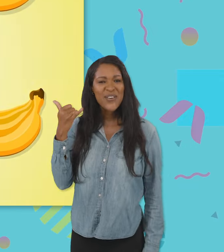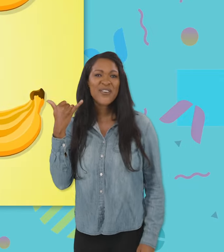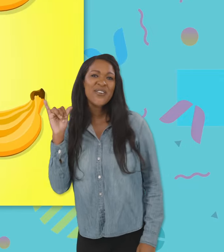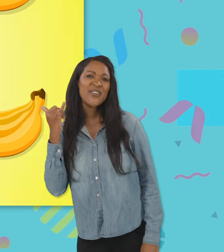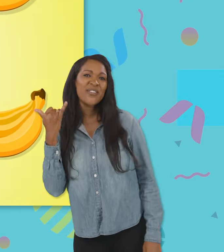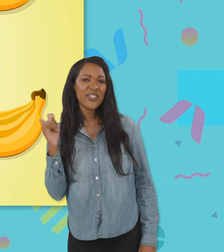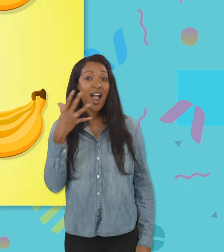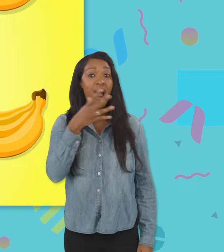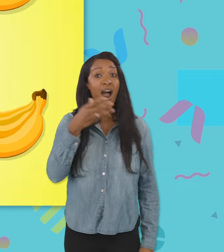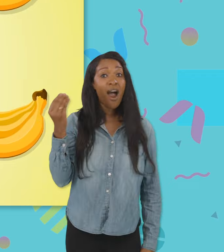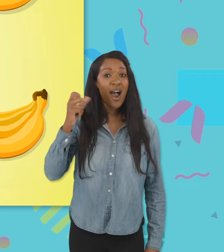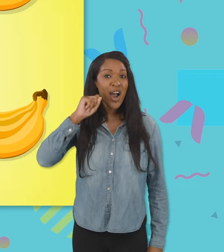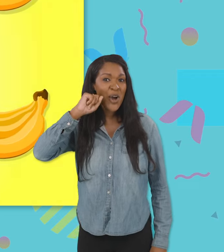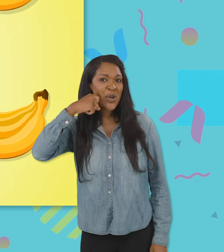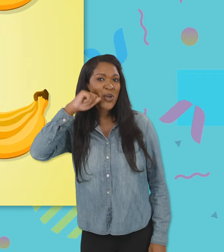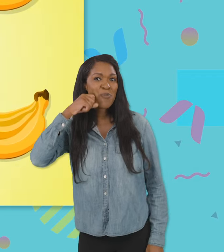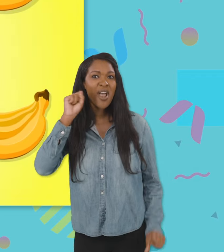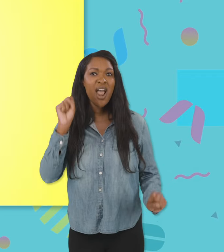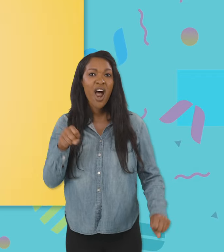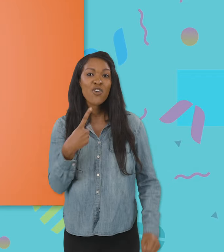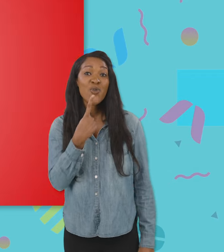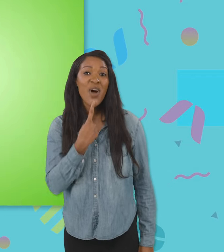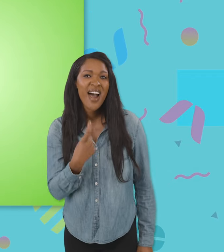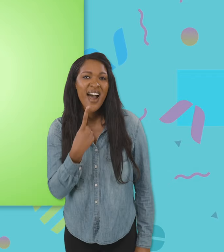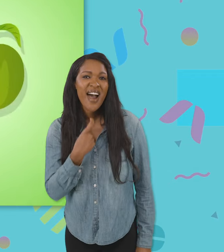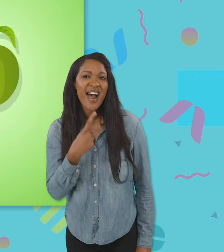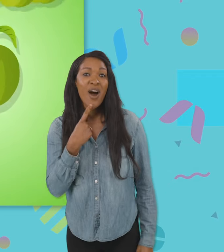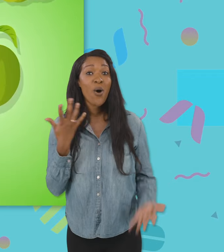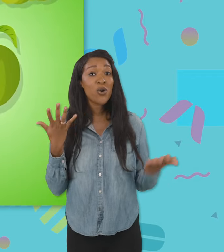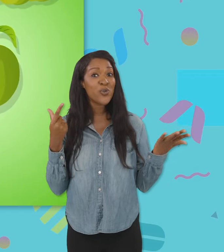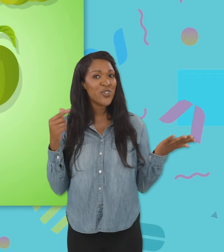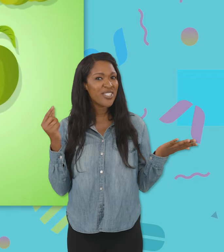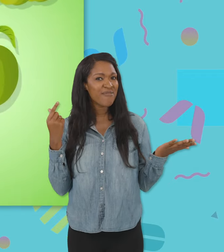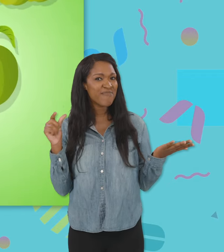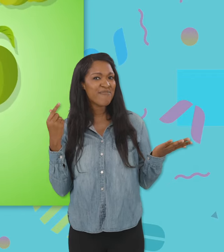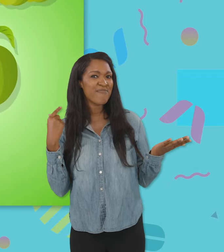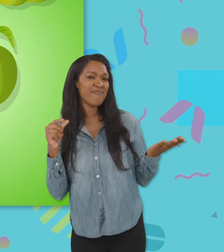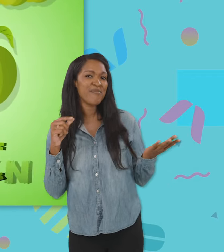Bananas are yellow, and apples can be